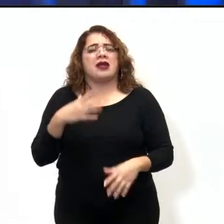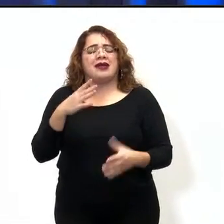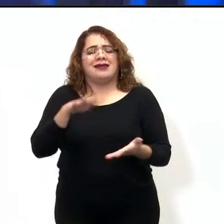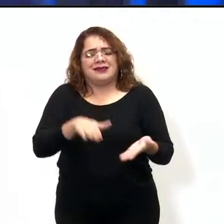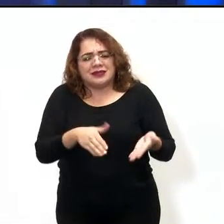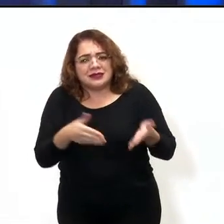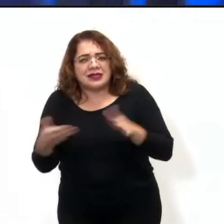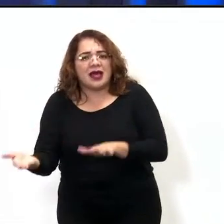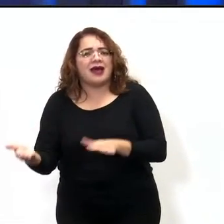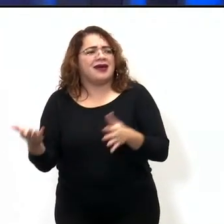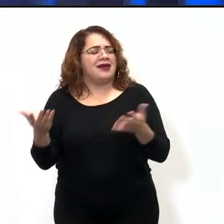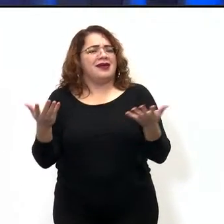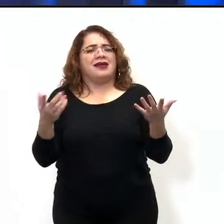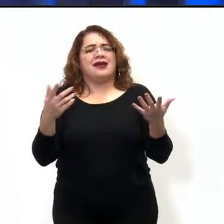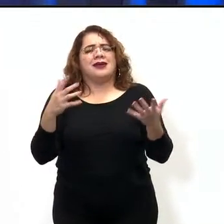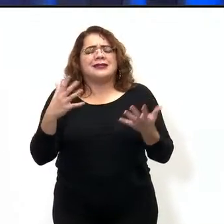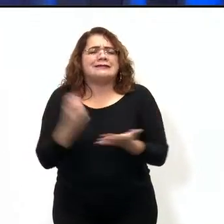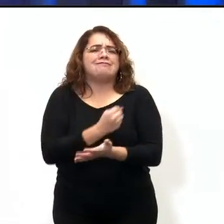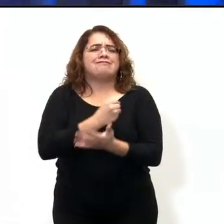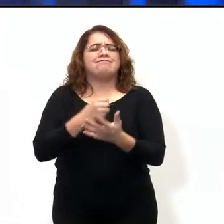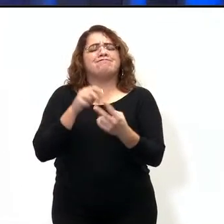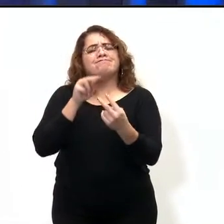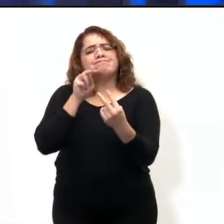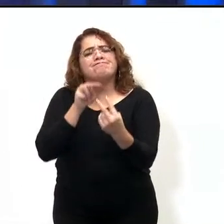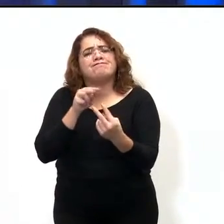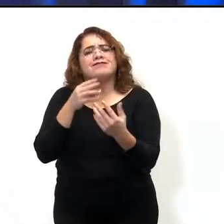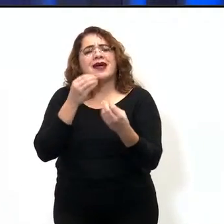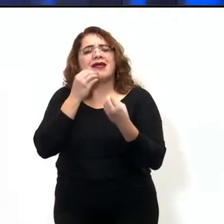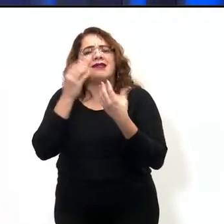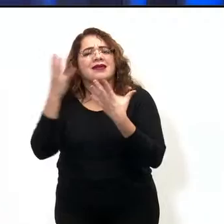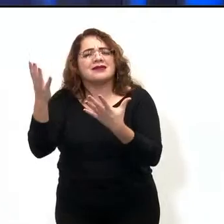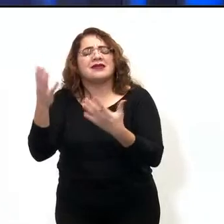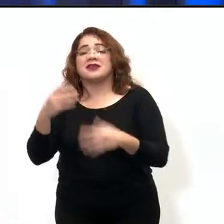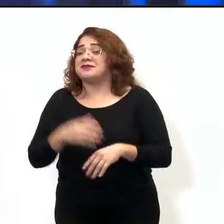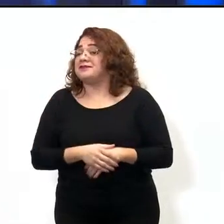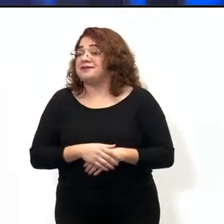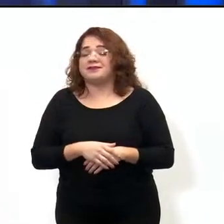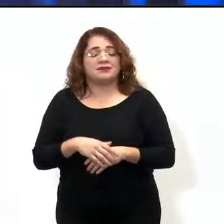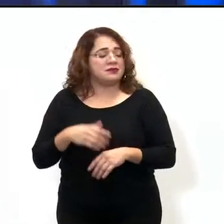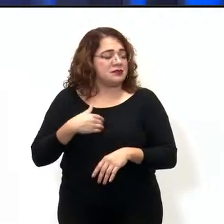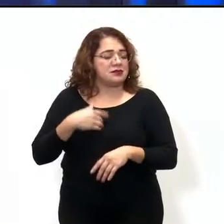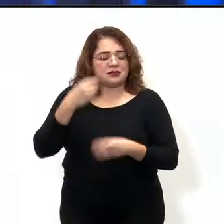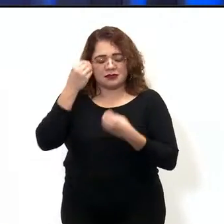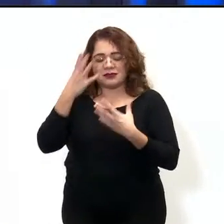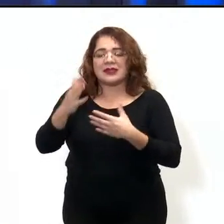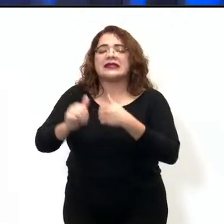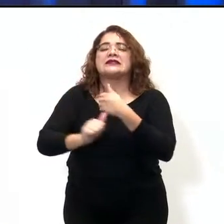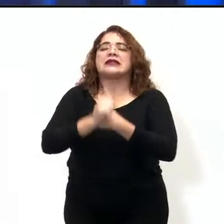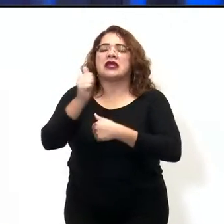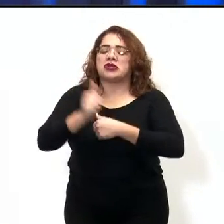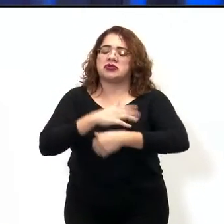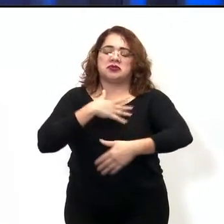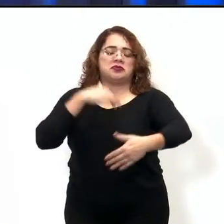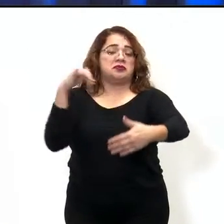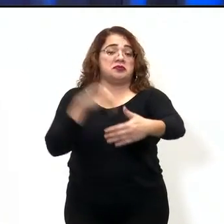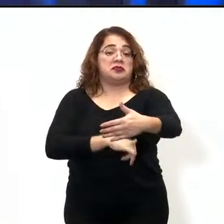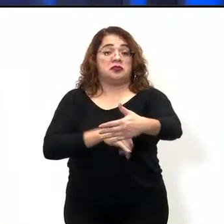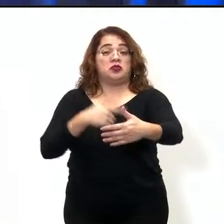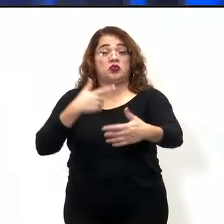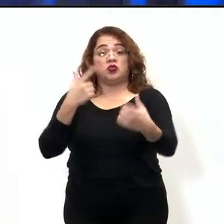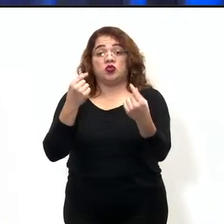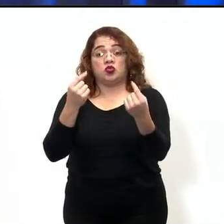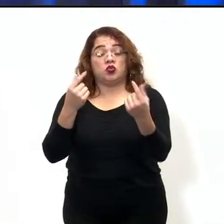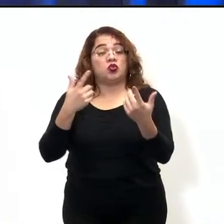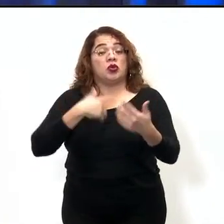and also explain to our family members why it's dangerous to do so. Over the next few days, I will be at home